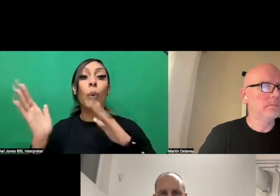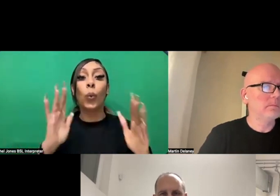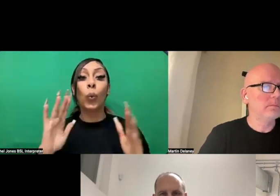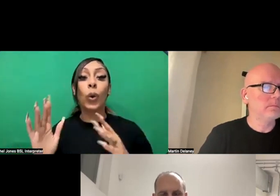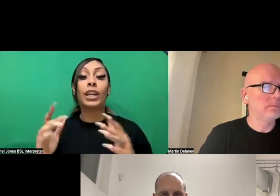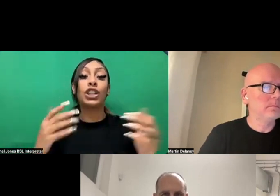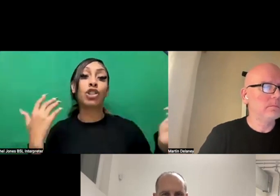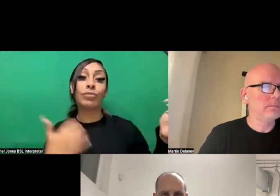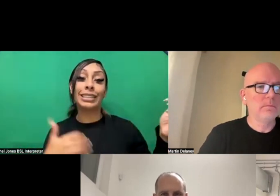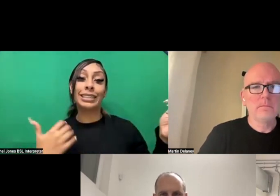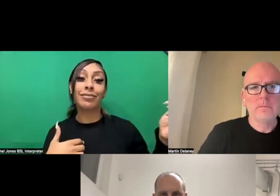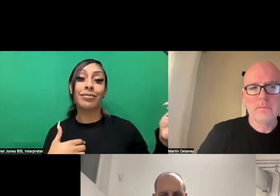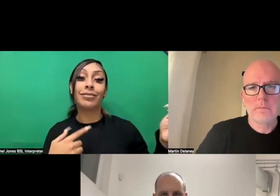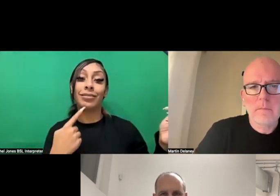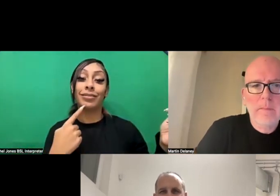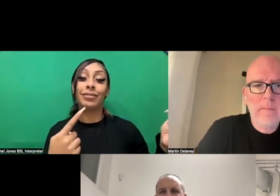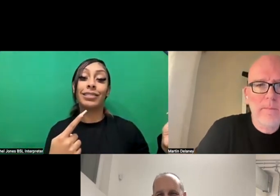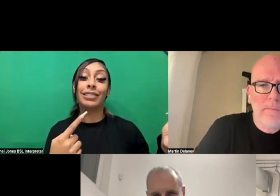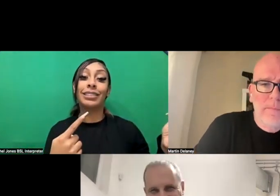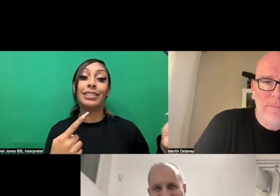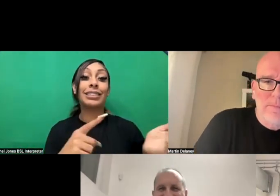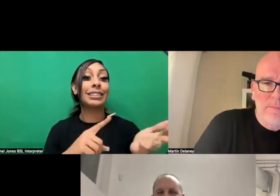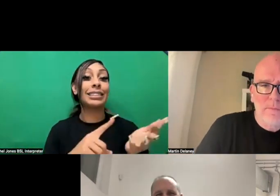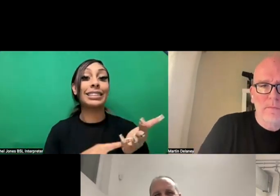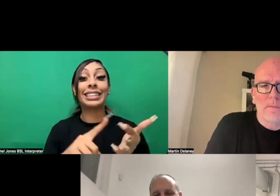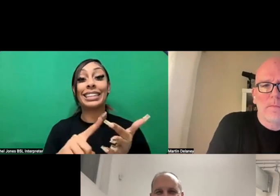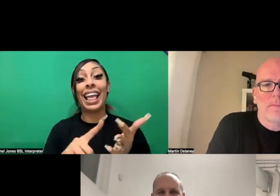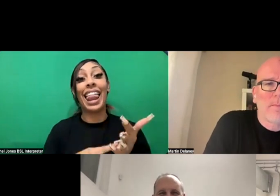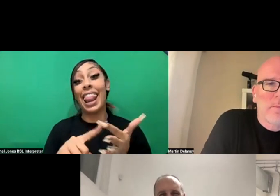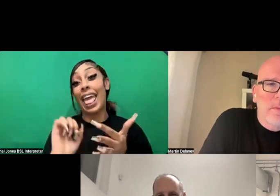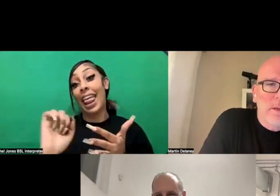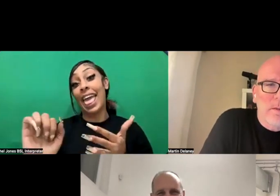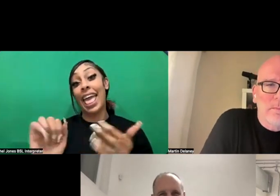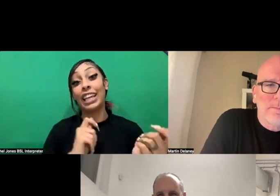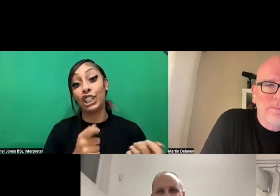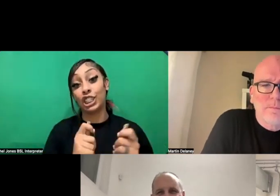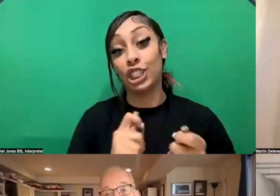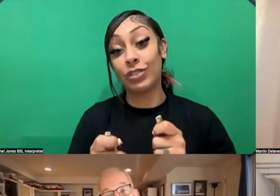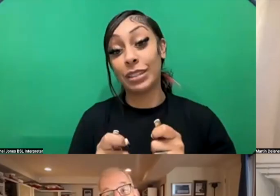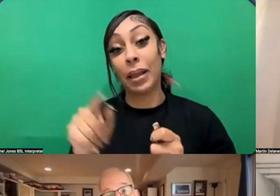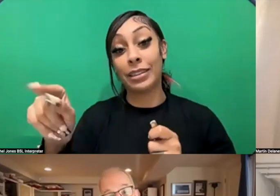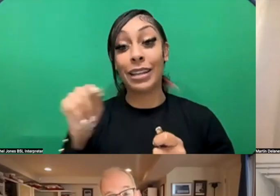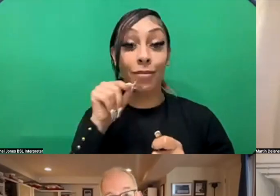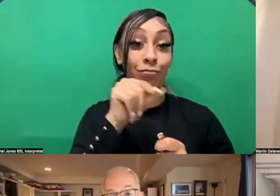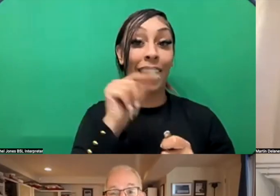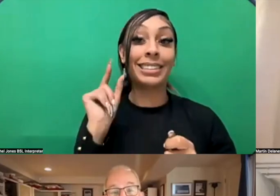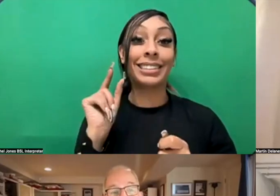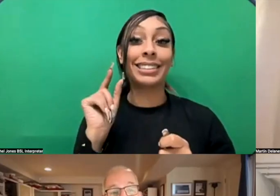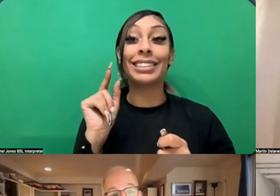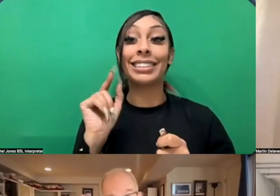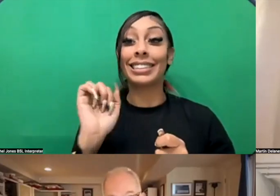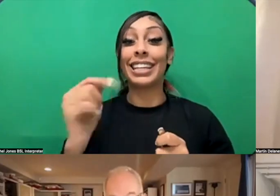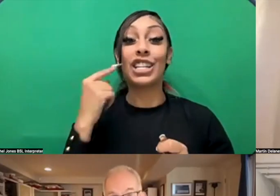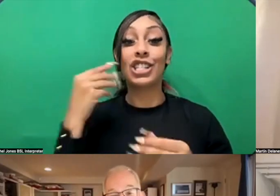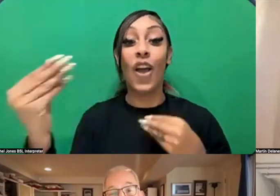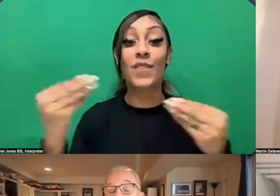case, I just say, get Lele's instruments. And all you do is in LinnStrument, press this button. In Lele's software,